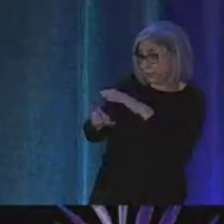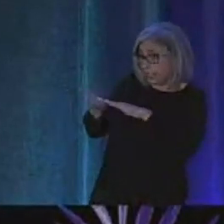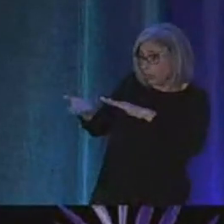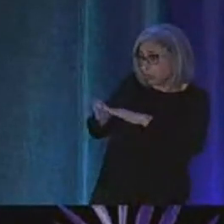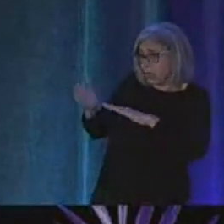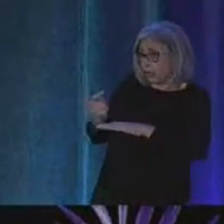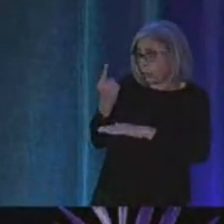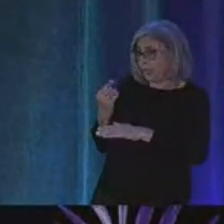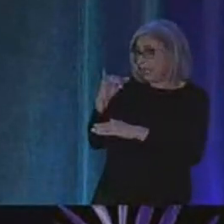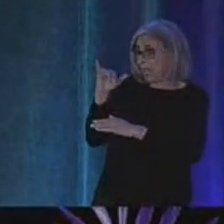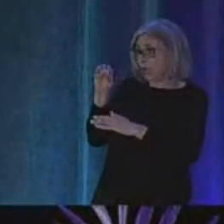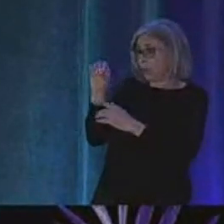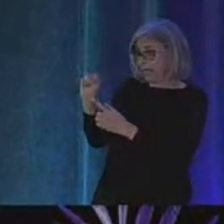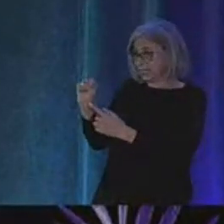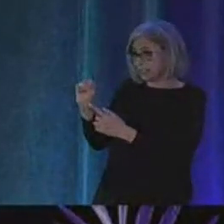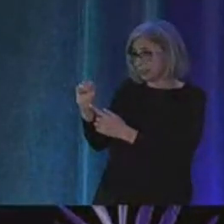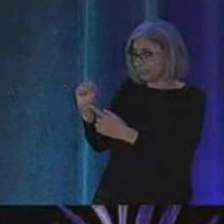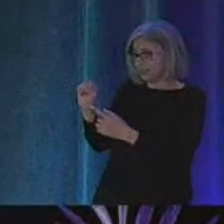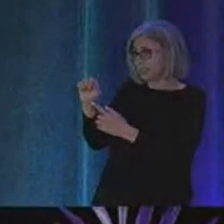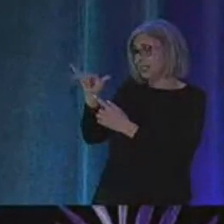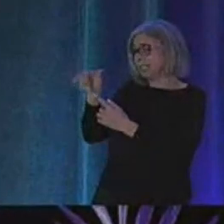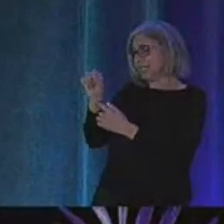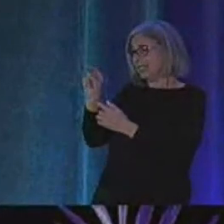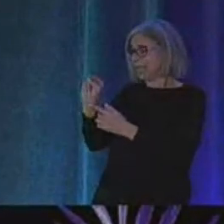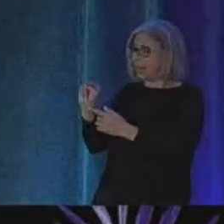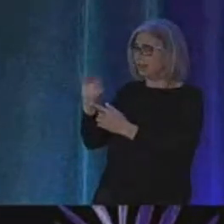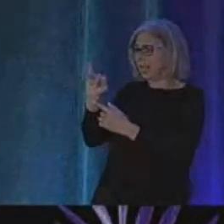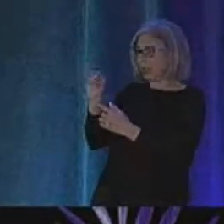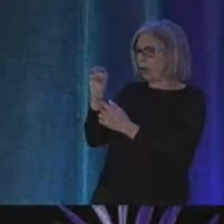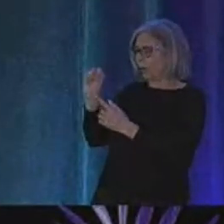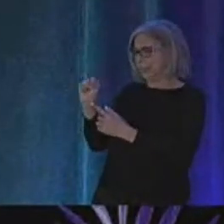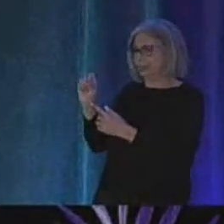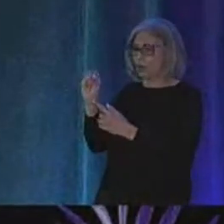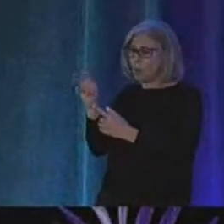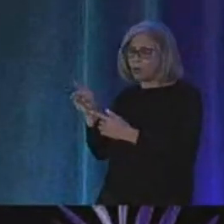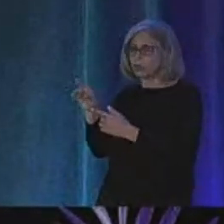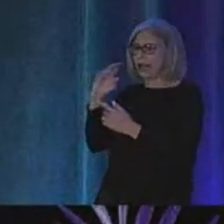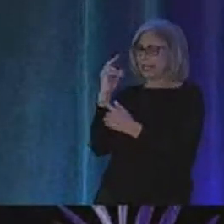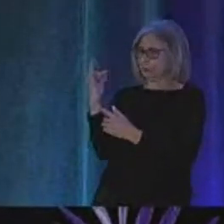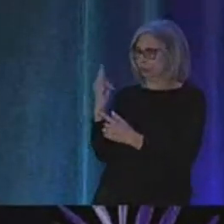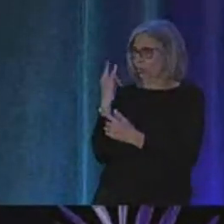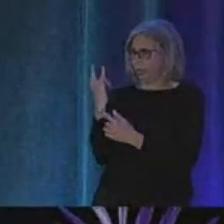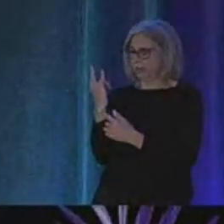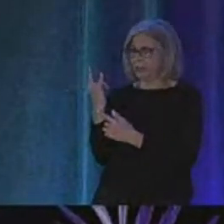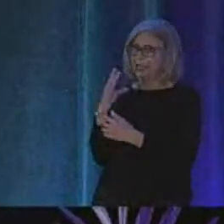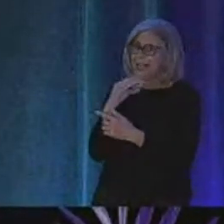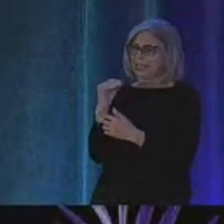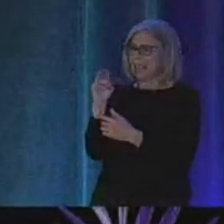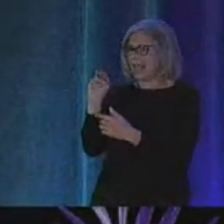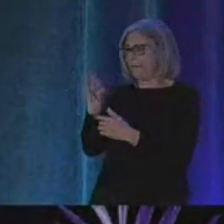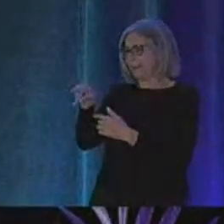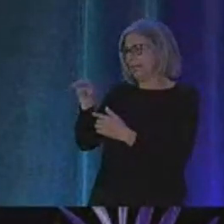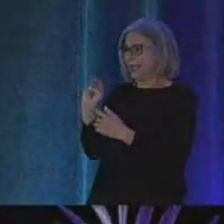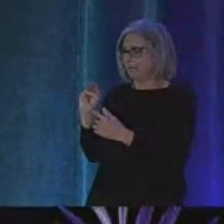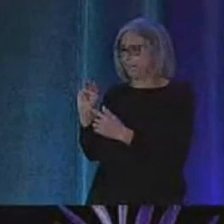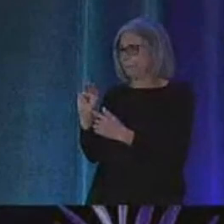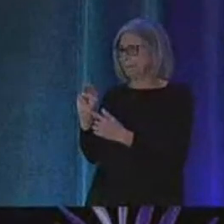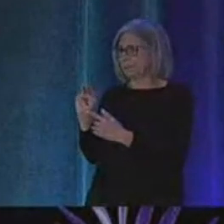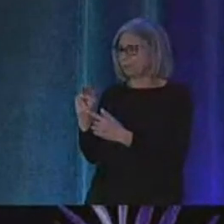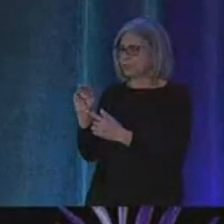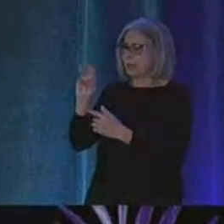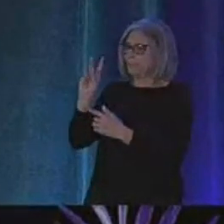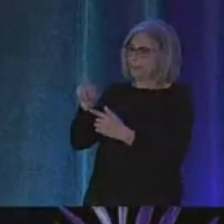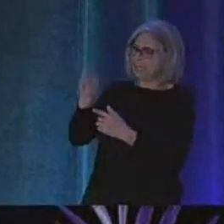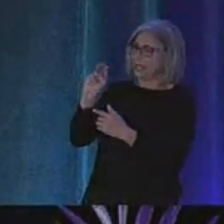just iOS, you can do Yarn iOS or Android. And I should say NPM. You can use NPM, Yarn,